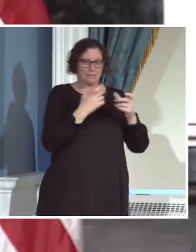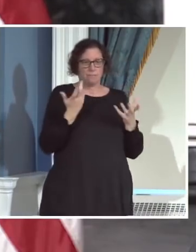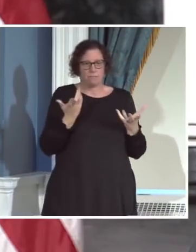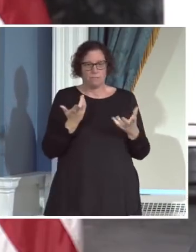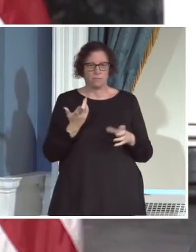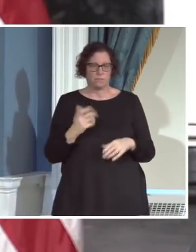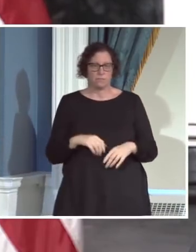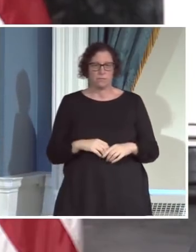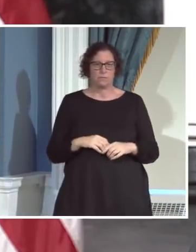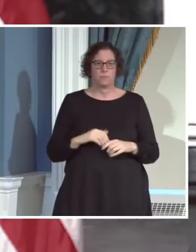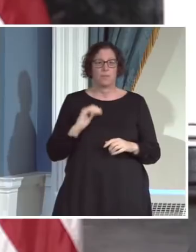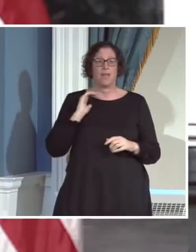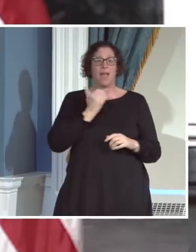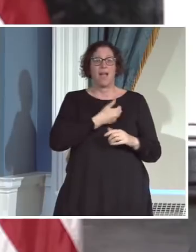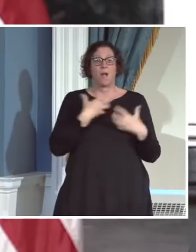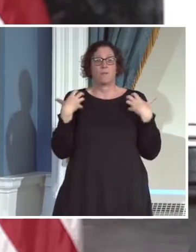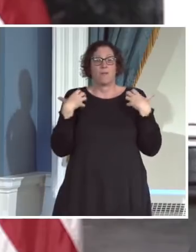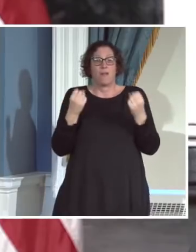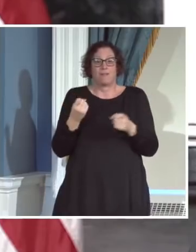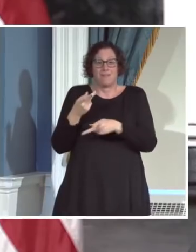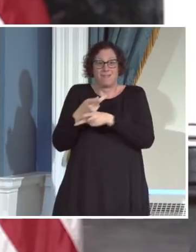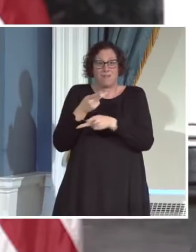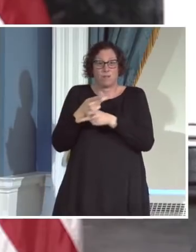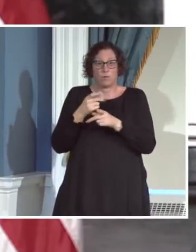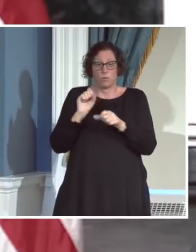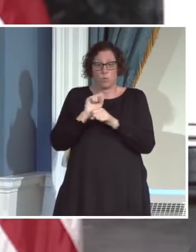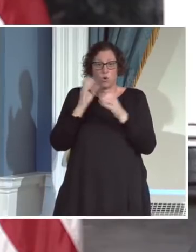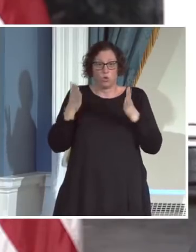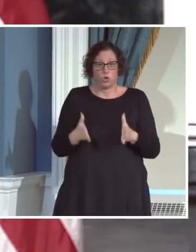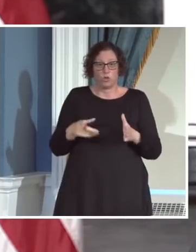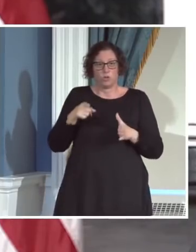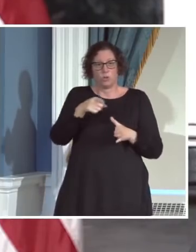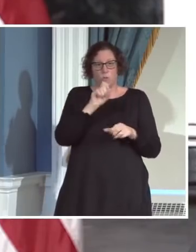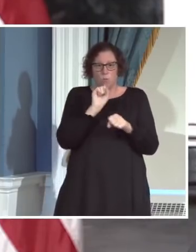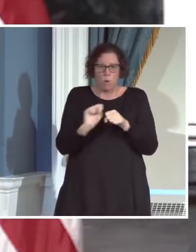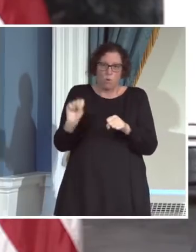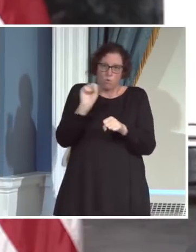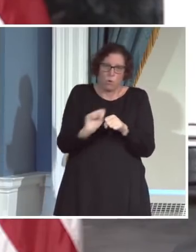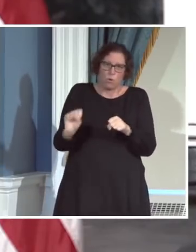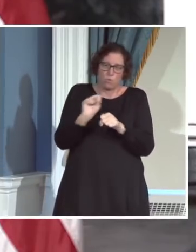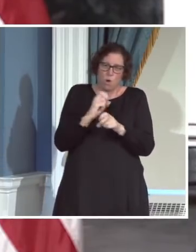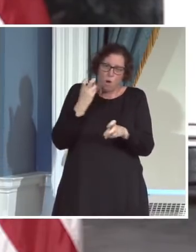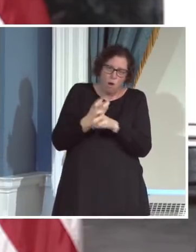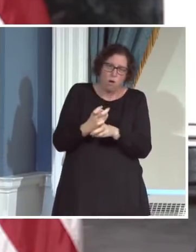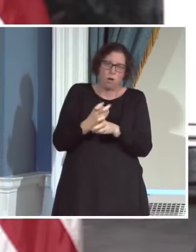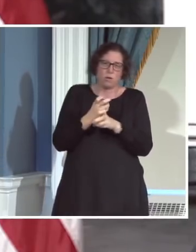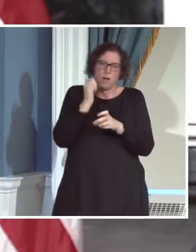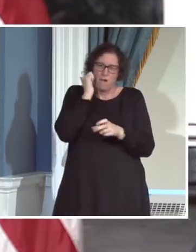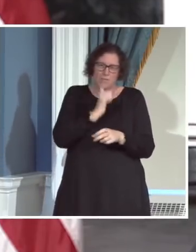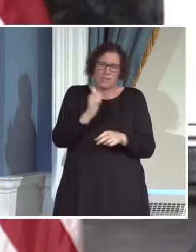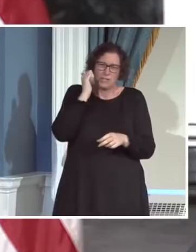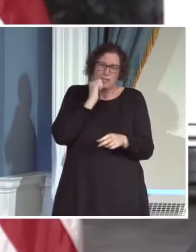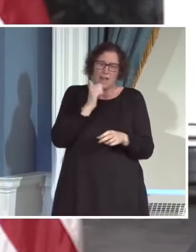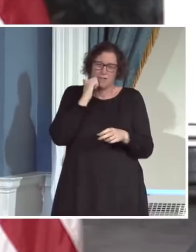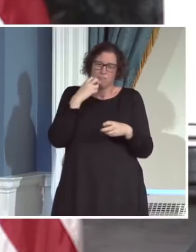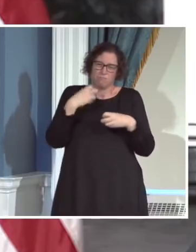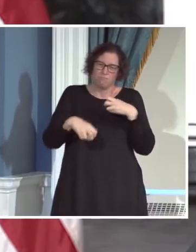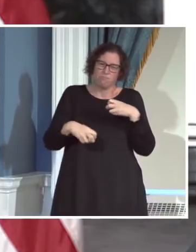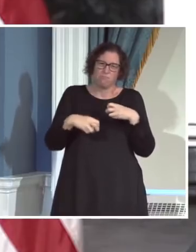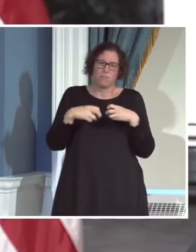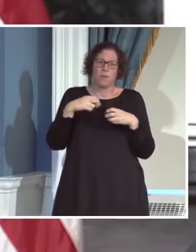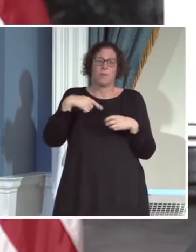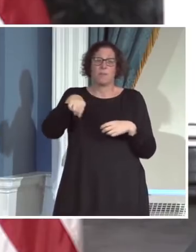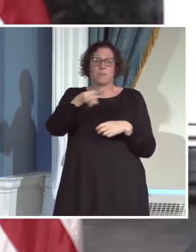much. For a number of them, they are requesting testing as something that will give them a greater sense of